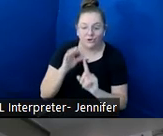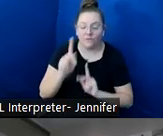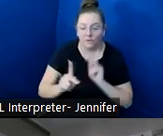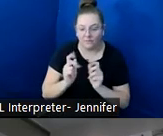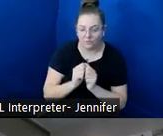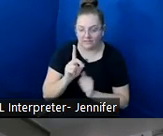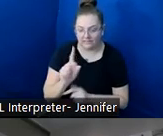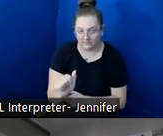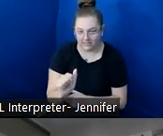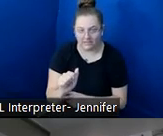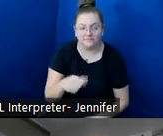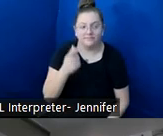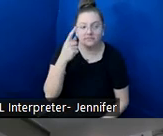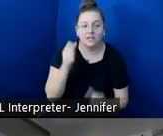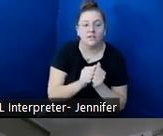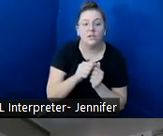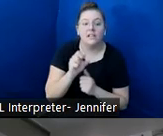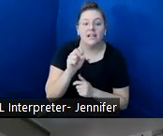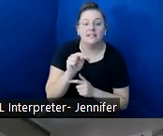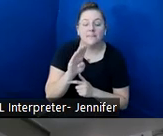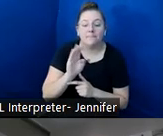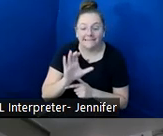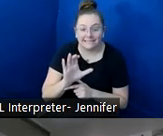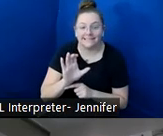disabilities. With SNBC, you keep all the